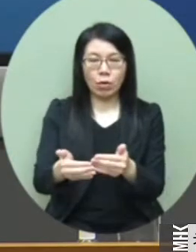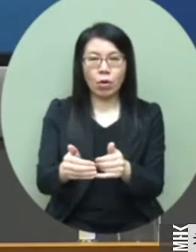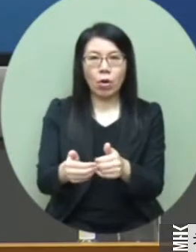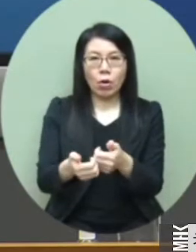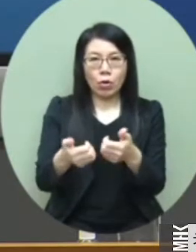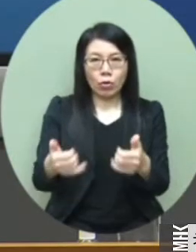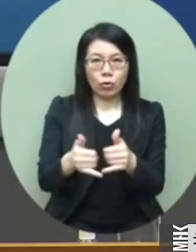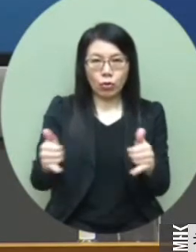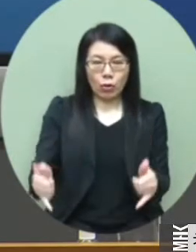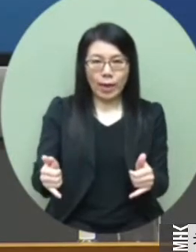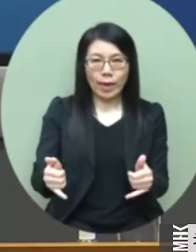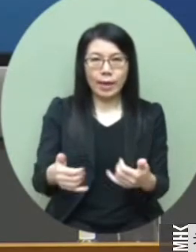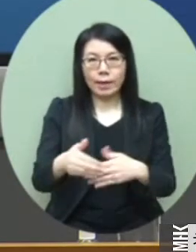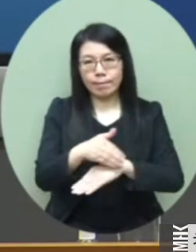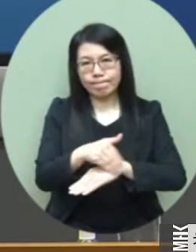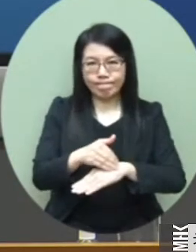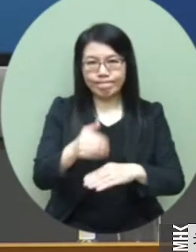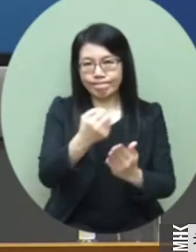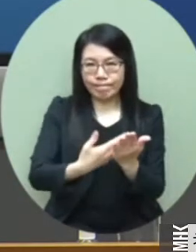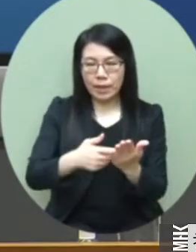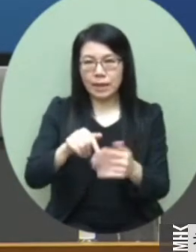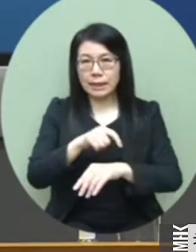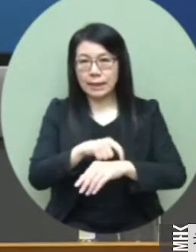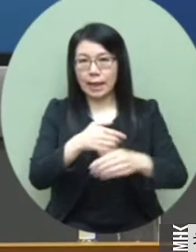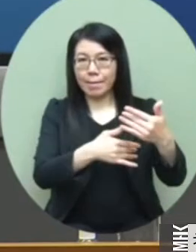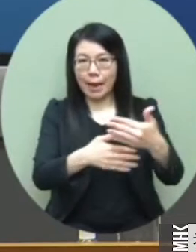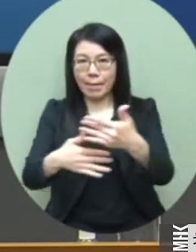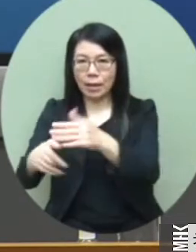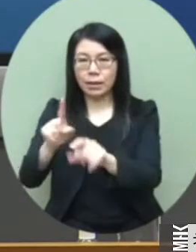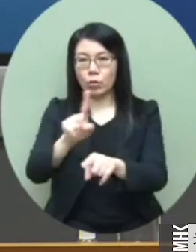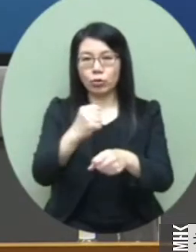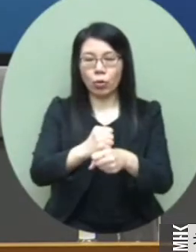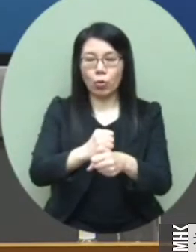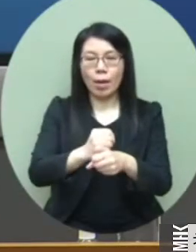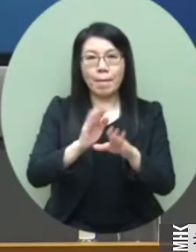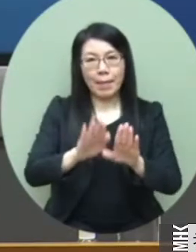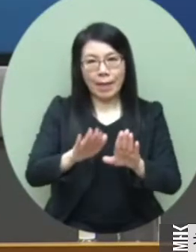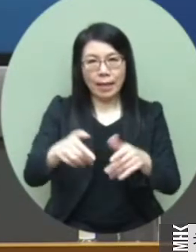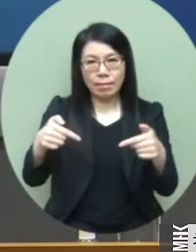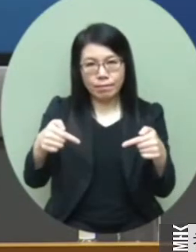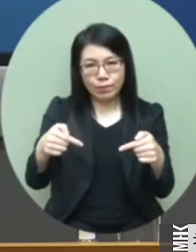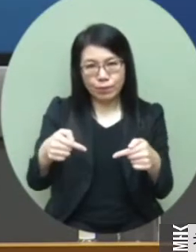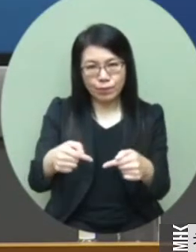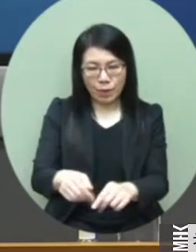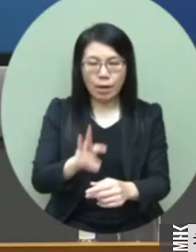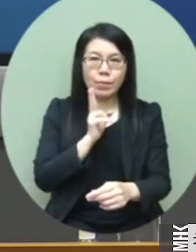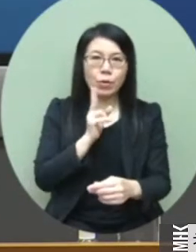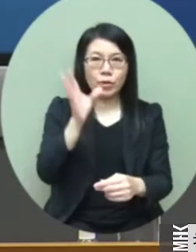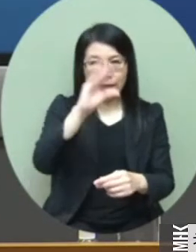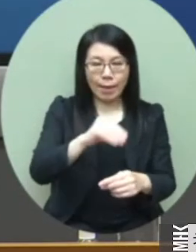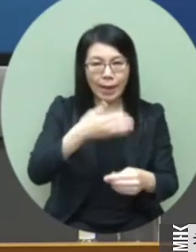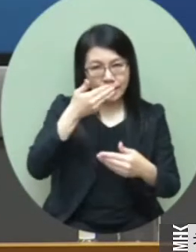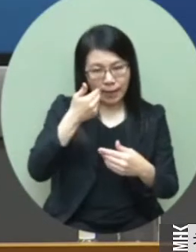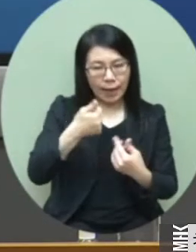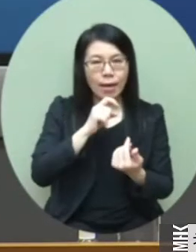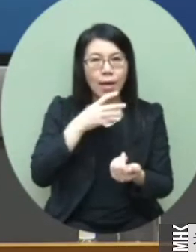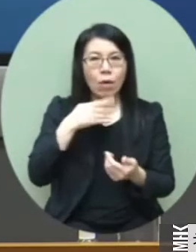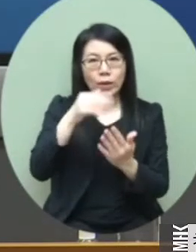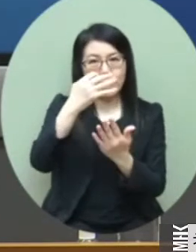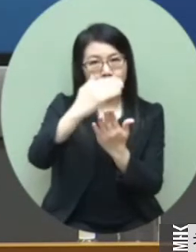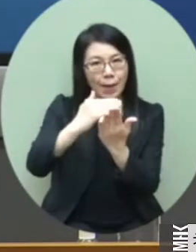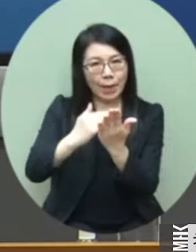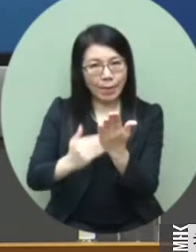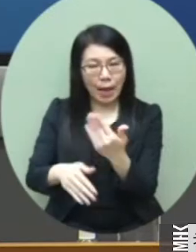the roadmap and the timetable for relaxation have been announced. Like